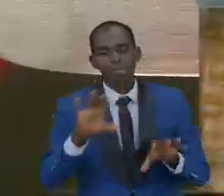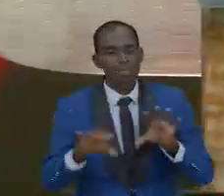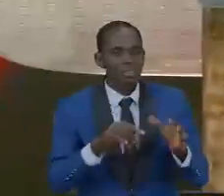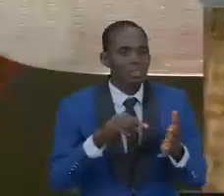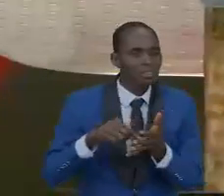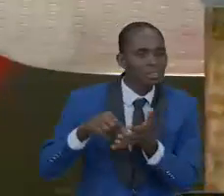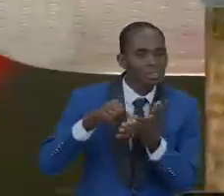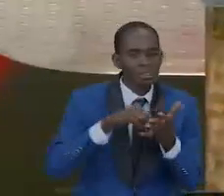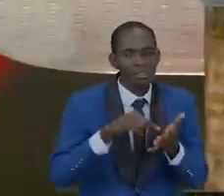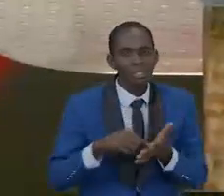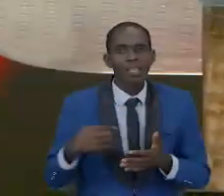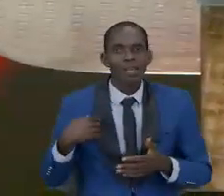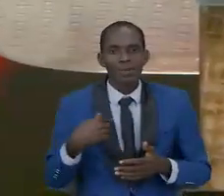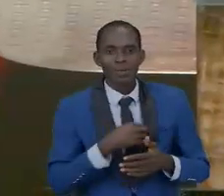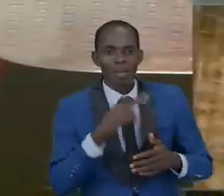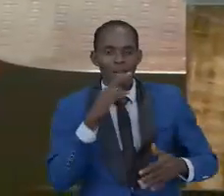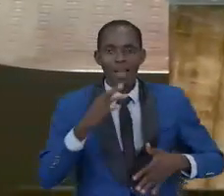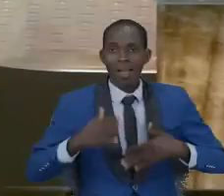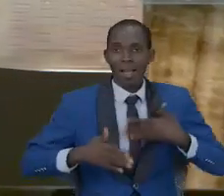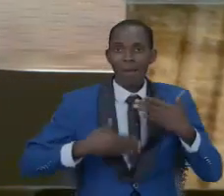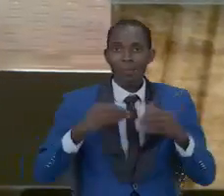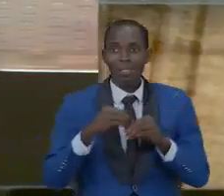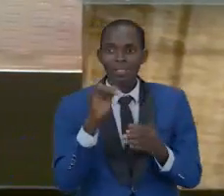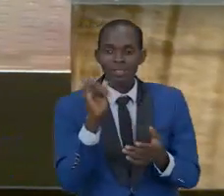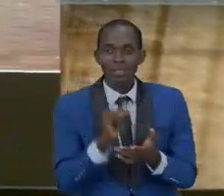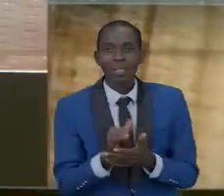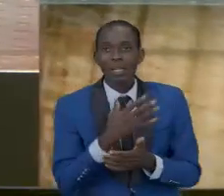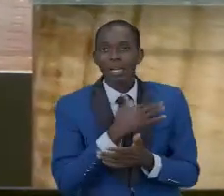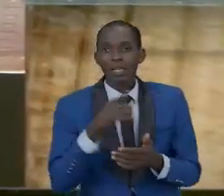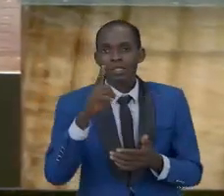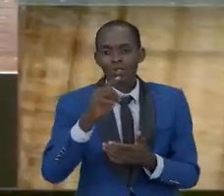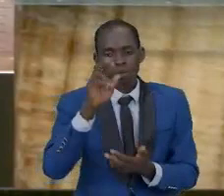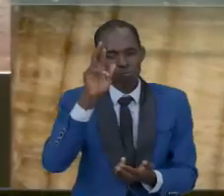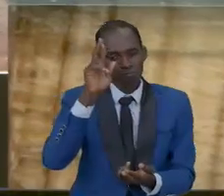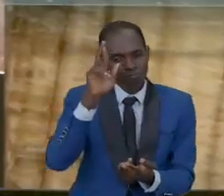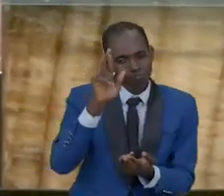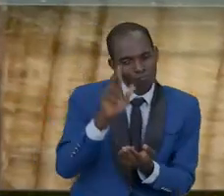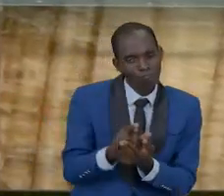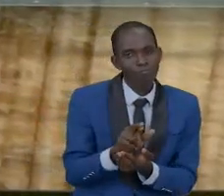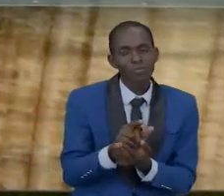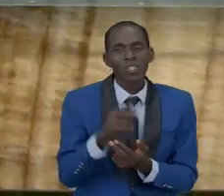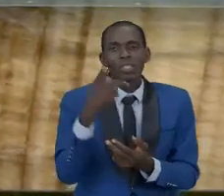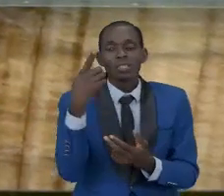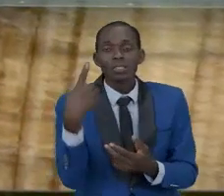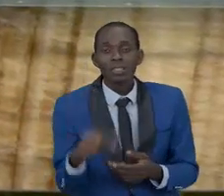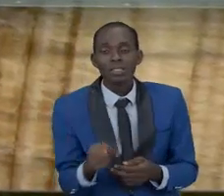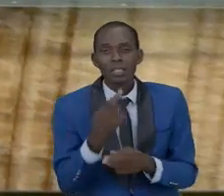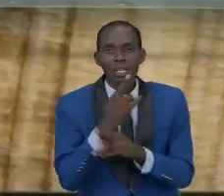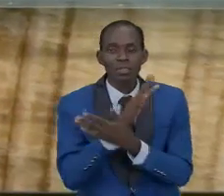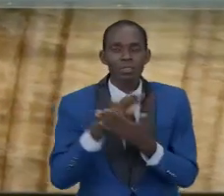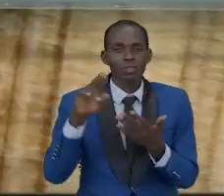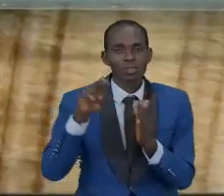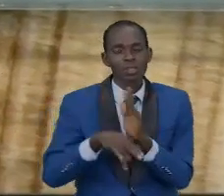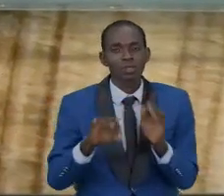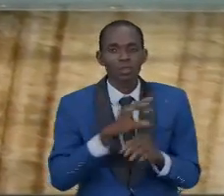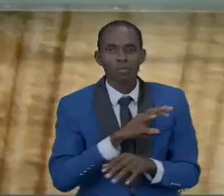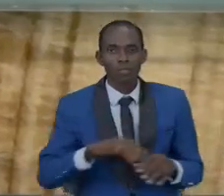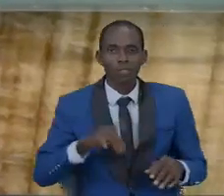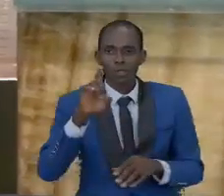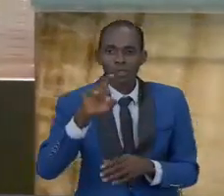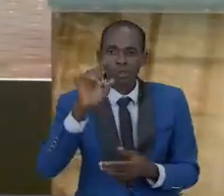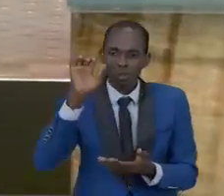and you are rejoicing in that and you minimize the righteousness of Christ and you minimize